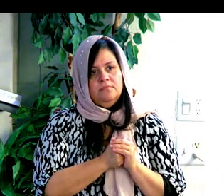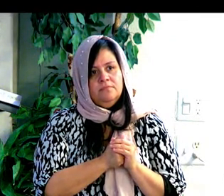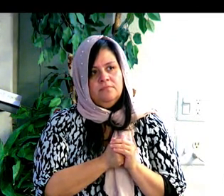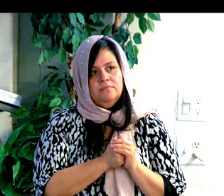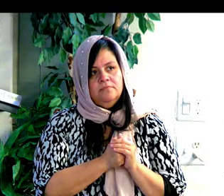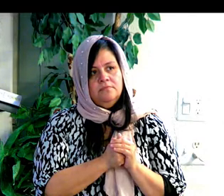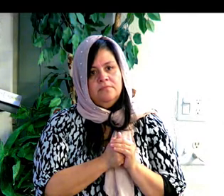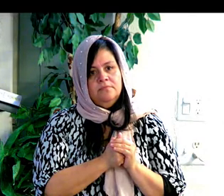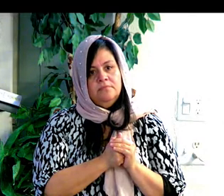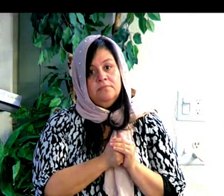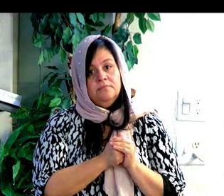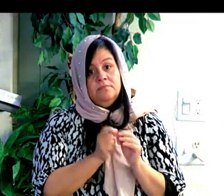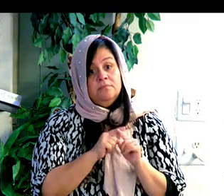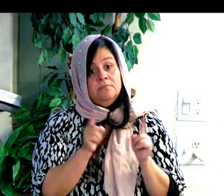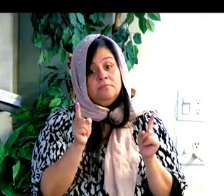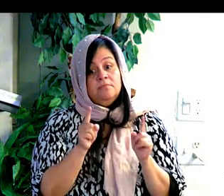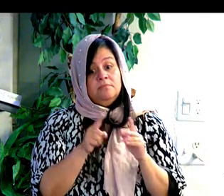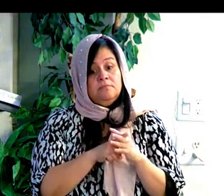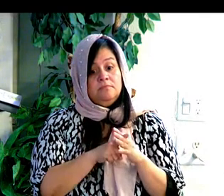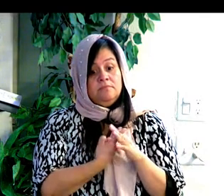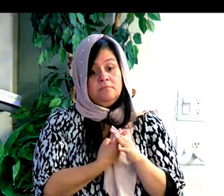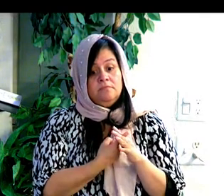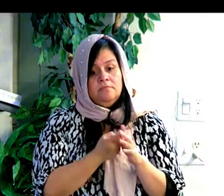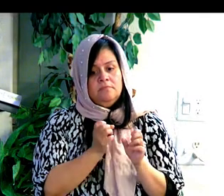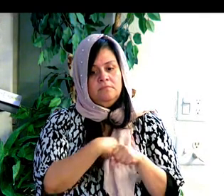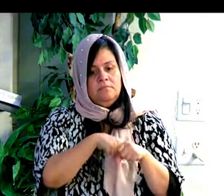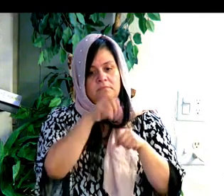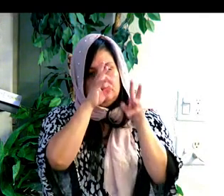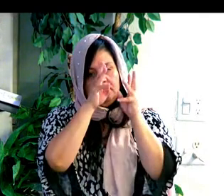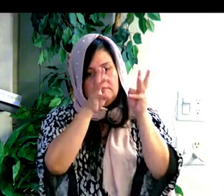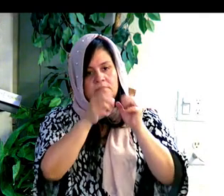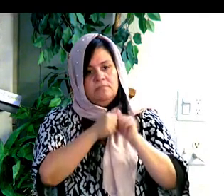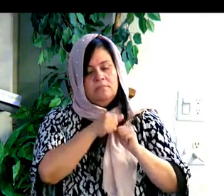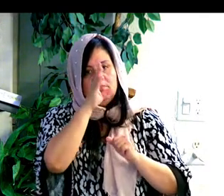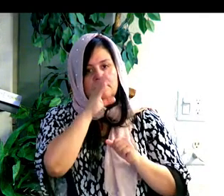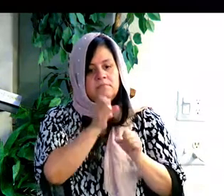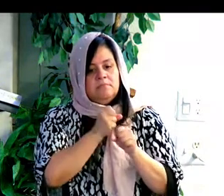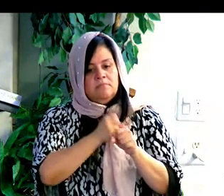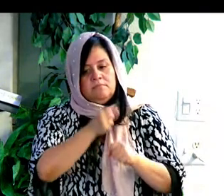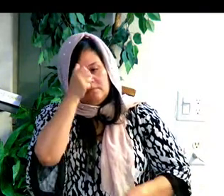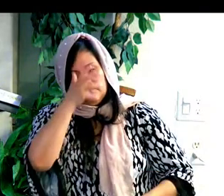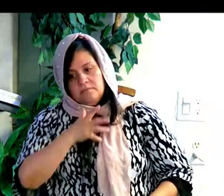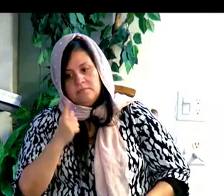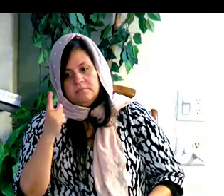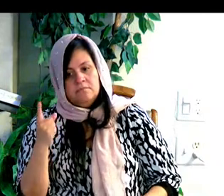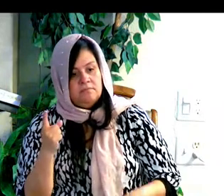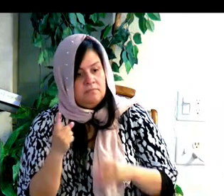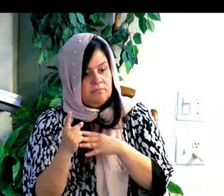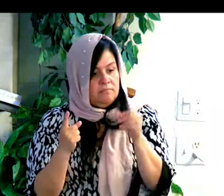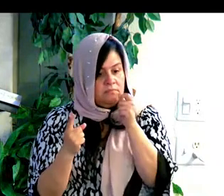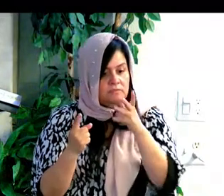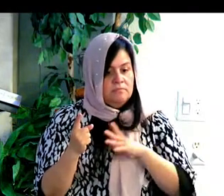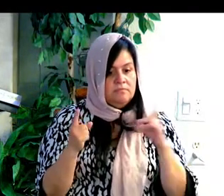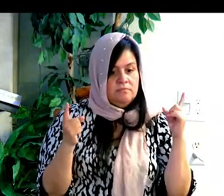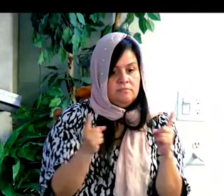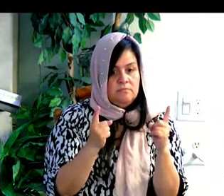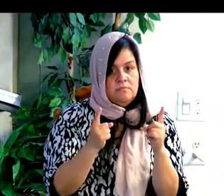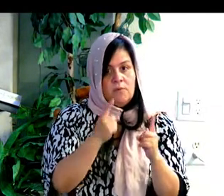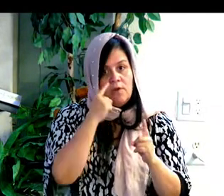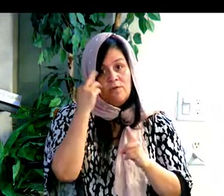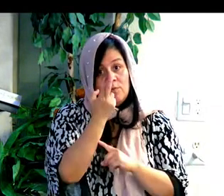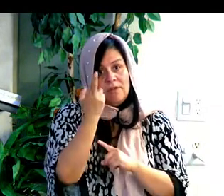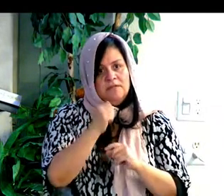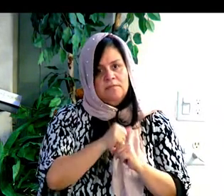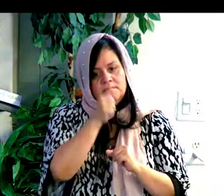However, at the beginning of creation, God made them male and female. For this reason, a man should leave his father and his